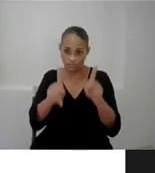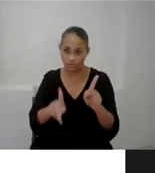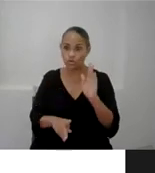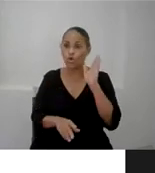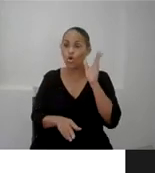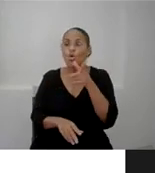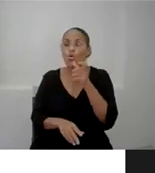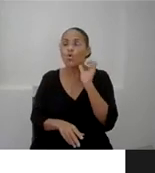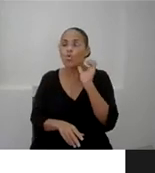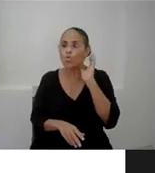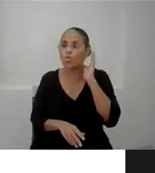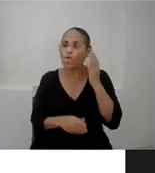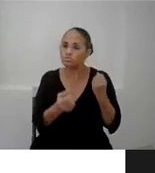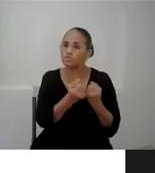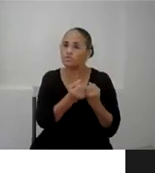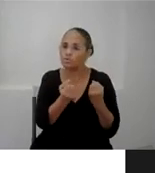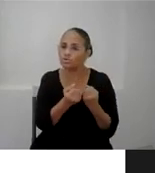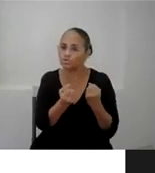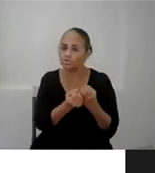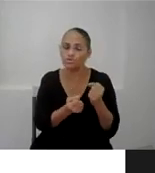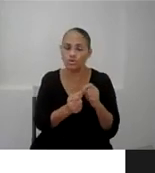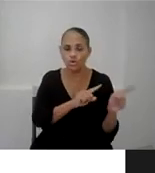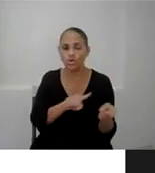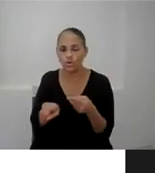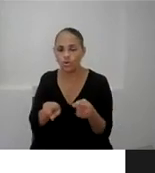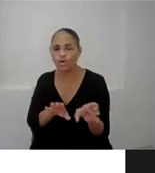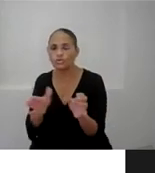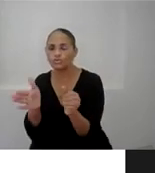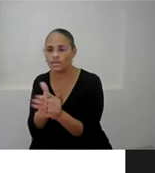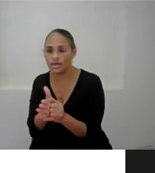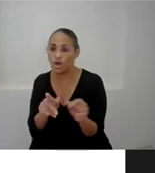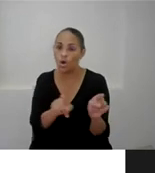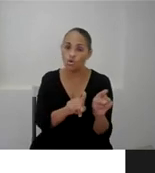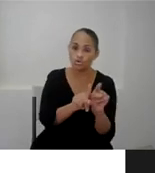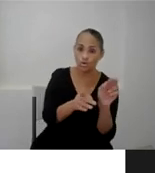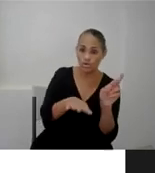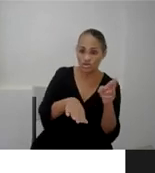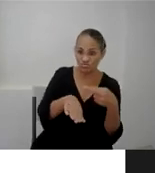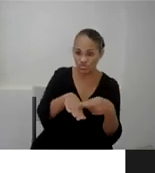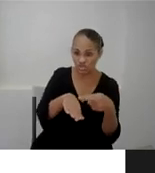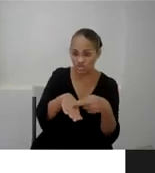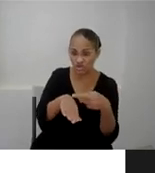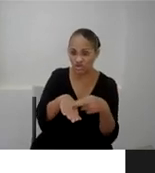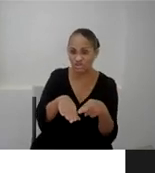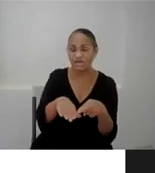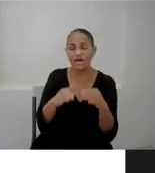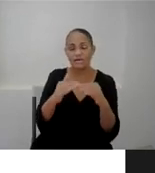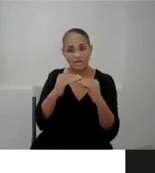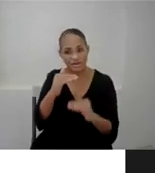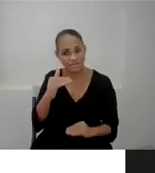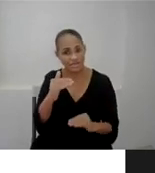The early research also showed that people are less likely to have a person-centered plan